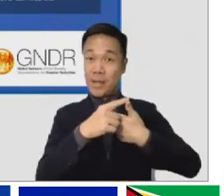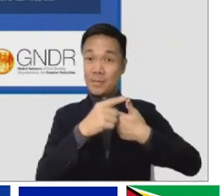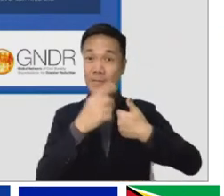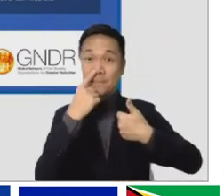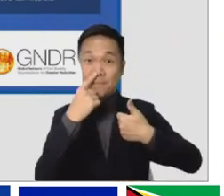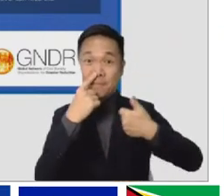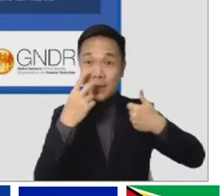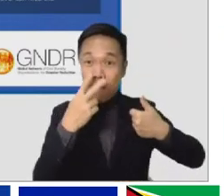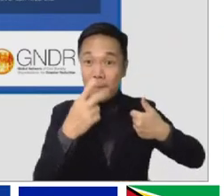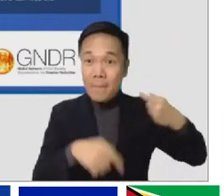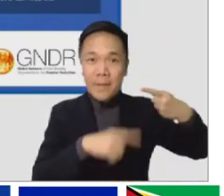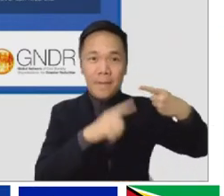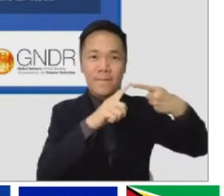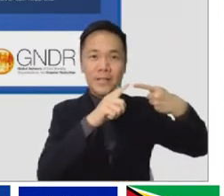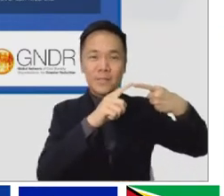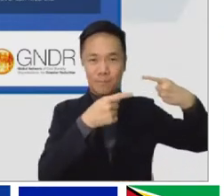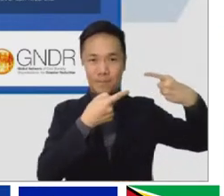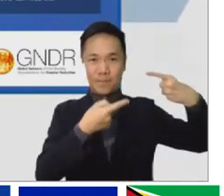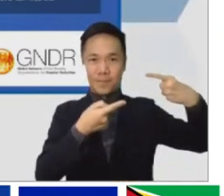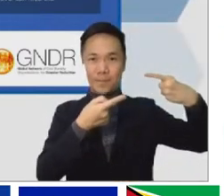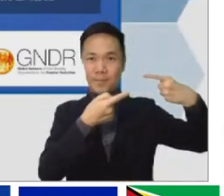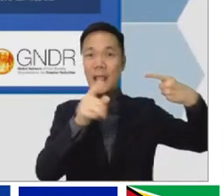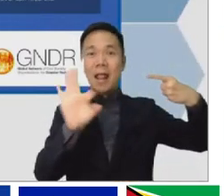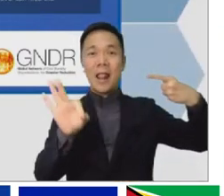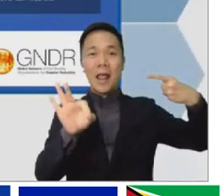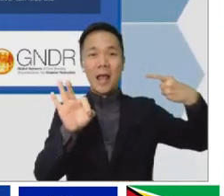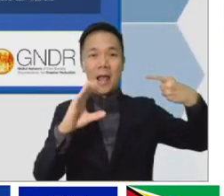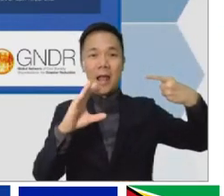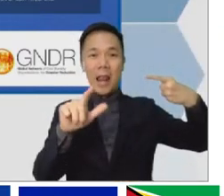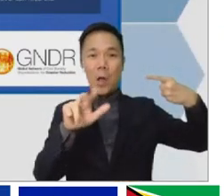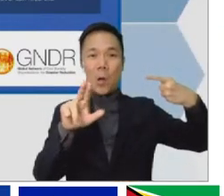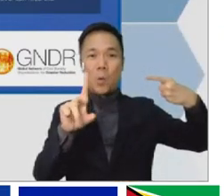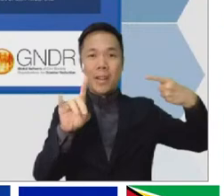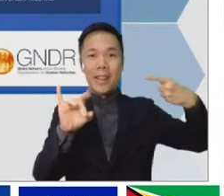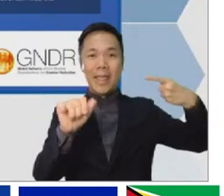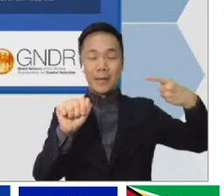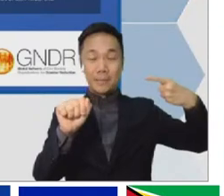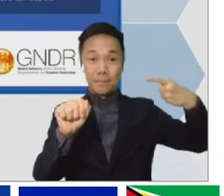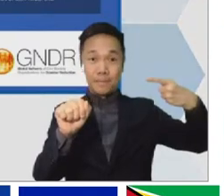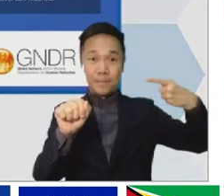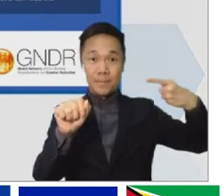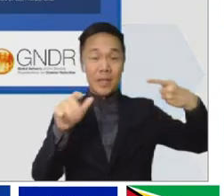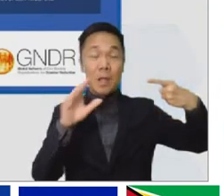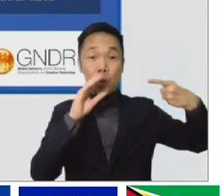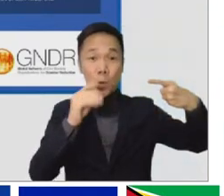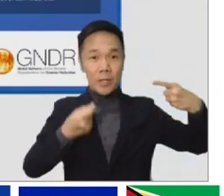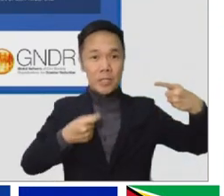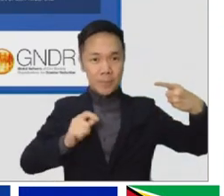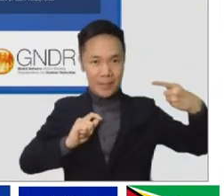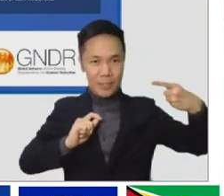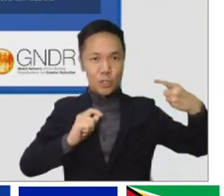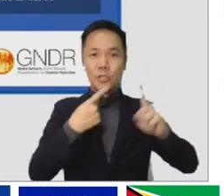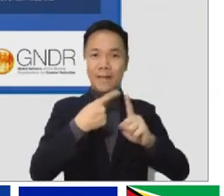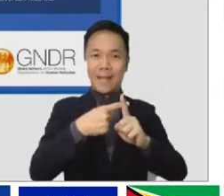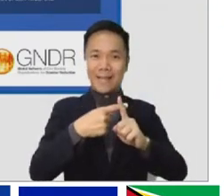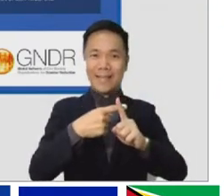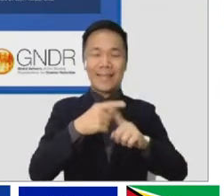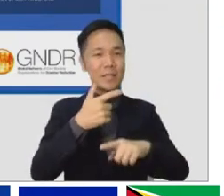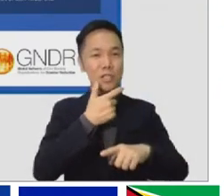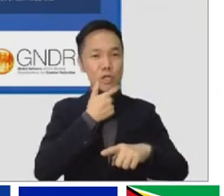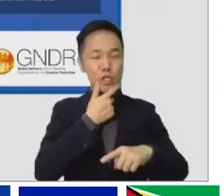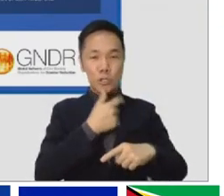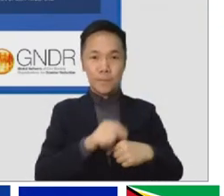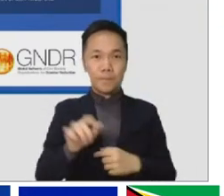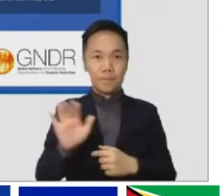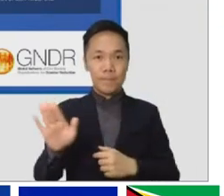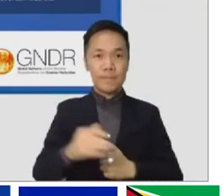which is for Claudia Herrera. And I will read it in Spanish and English because it is so short. ¿Cómo deben